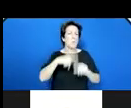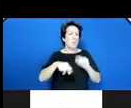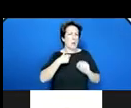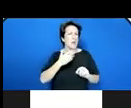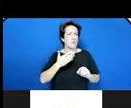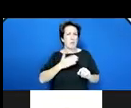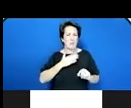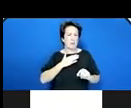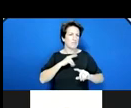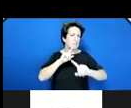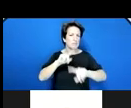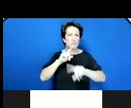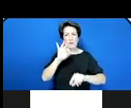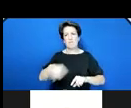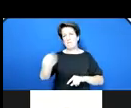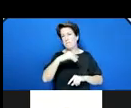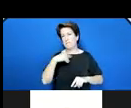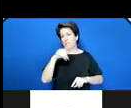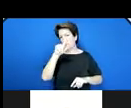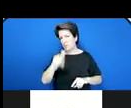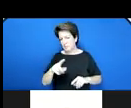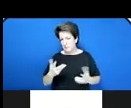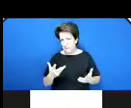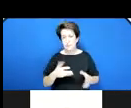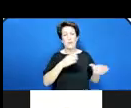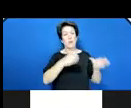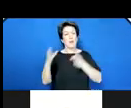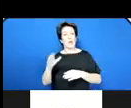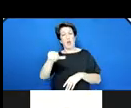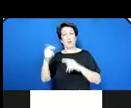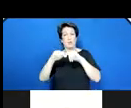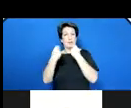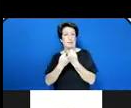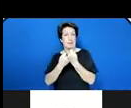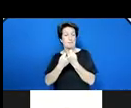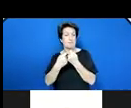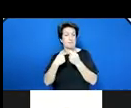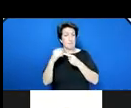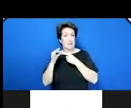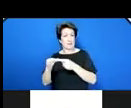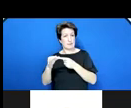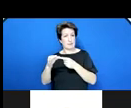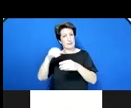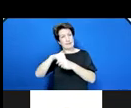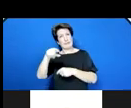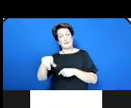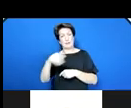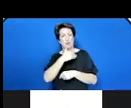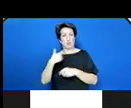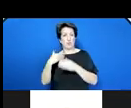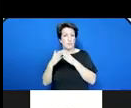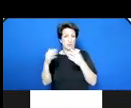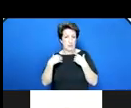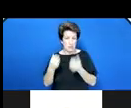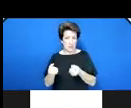get into the question and answers. And then the other part of the other team I lead within Toronto Public Health